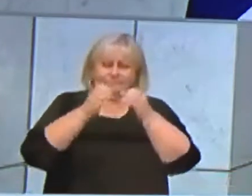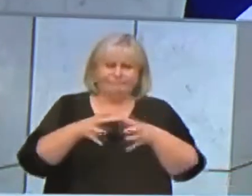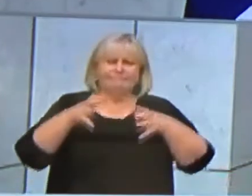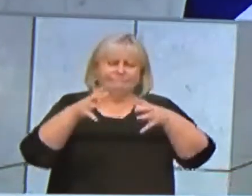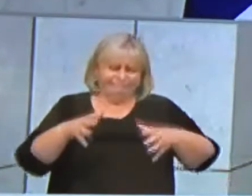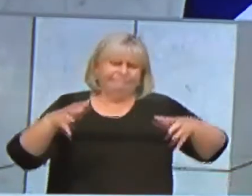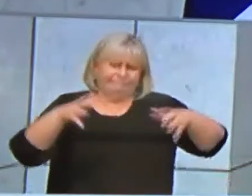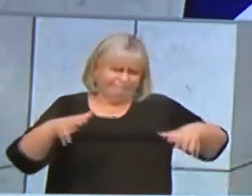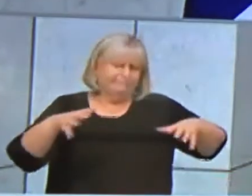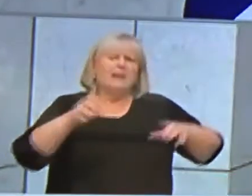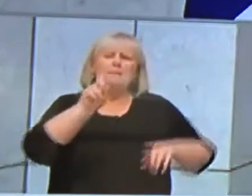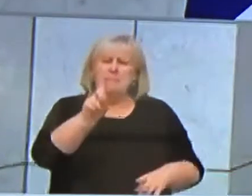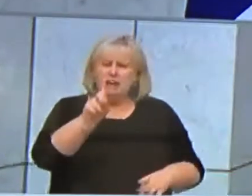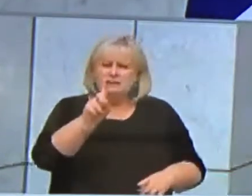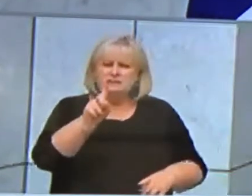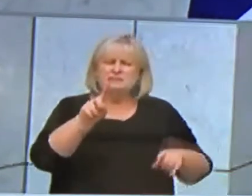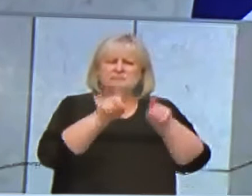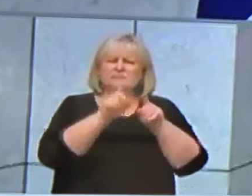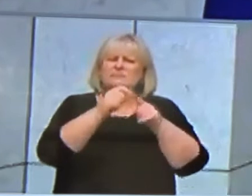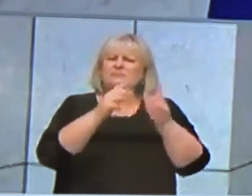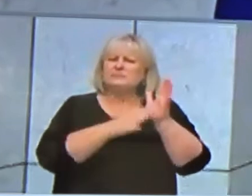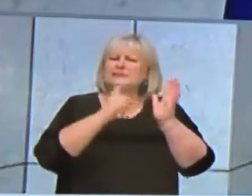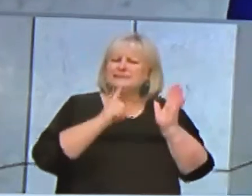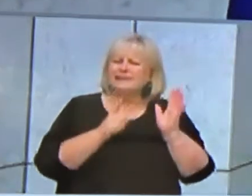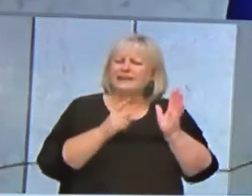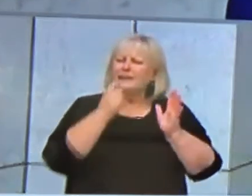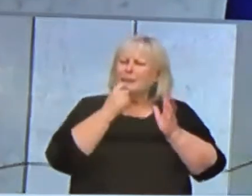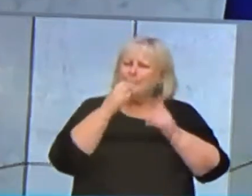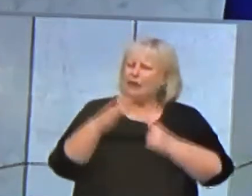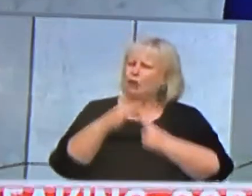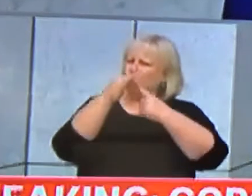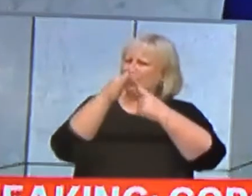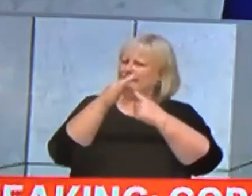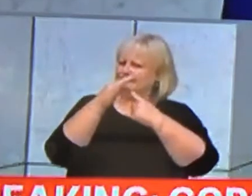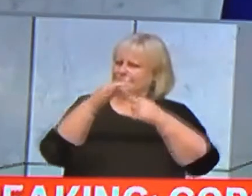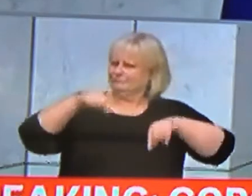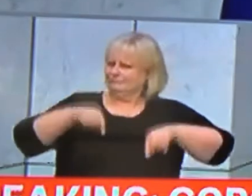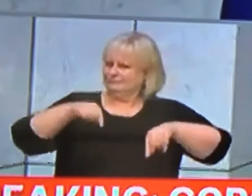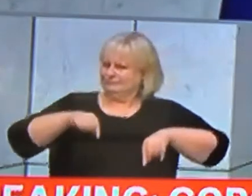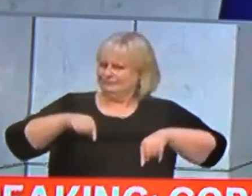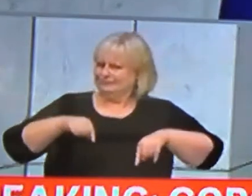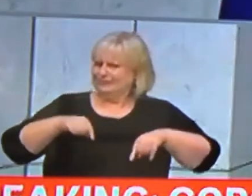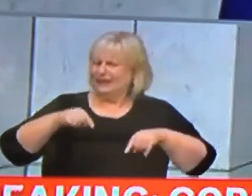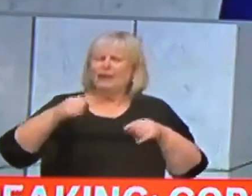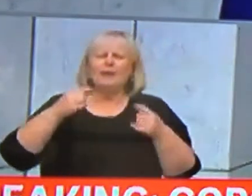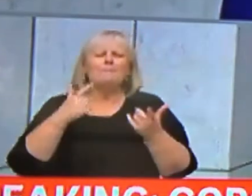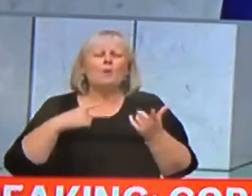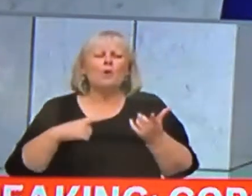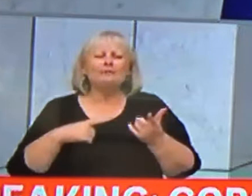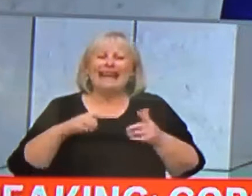but as the Prime Minister said, we're in a almost unique situation in this country in that even now